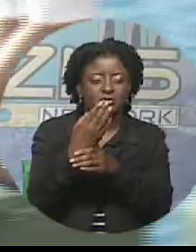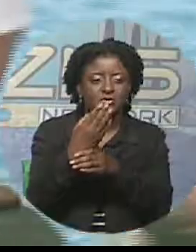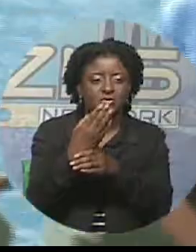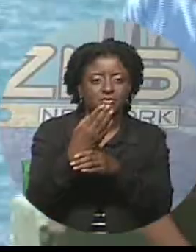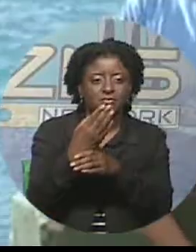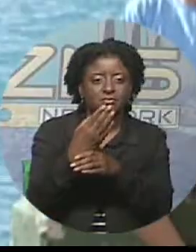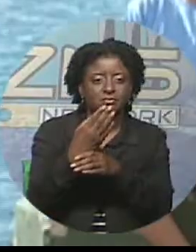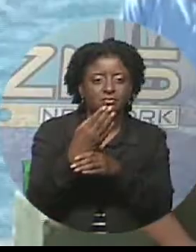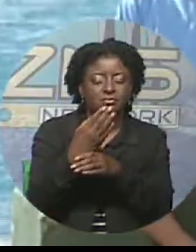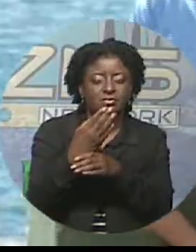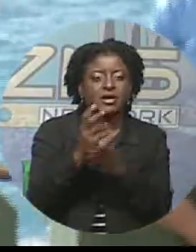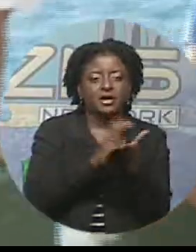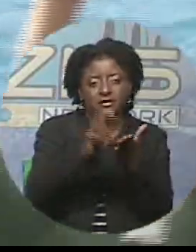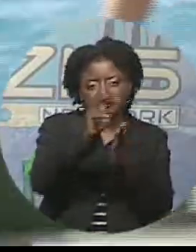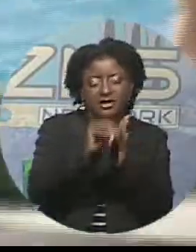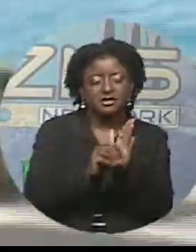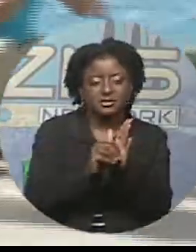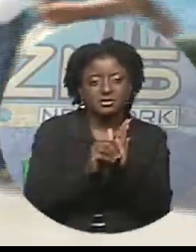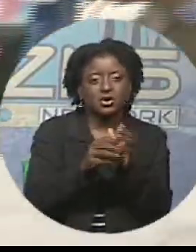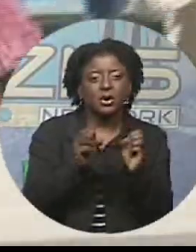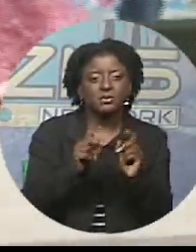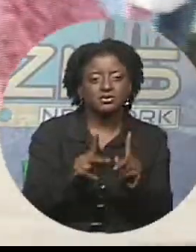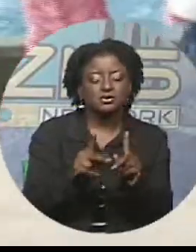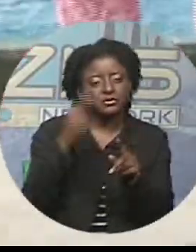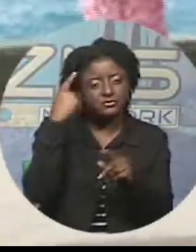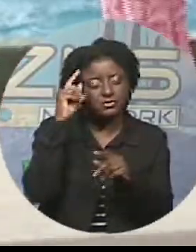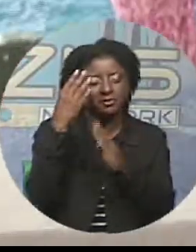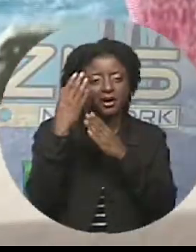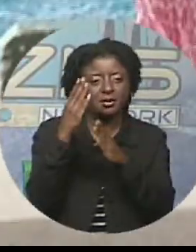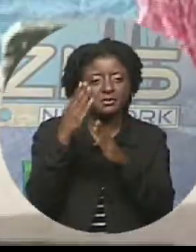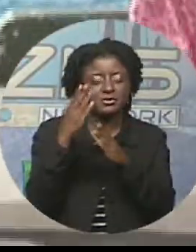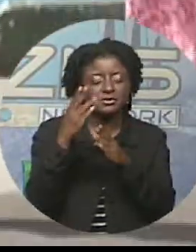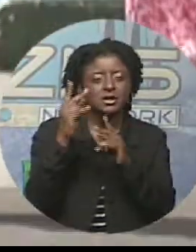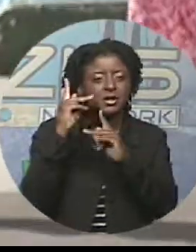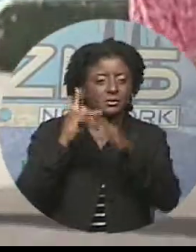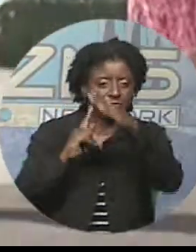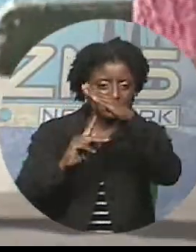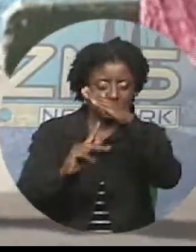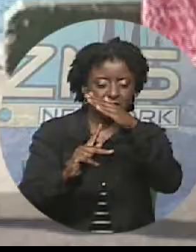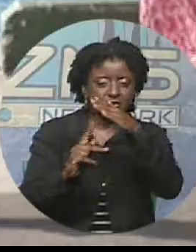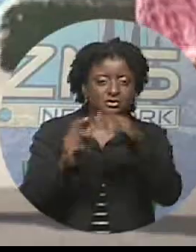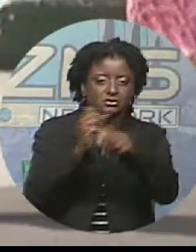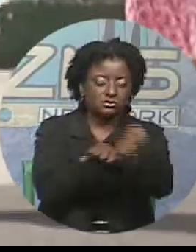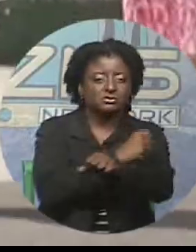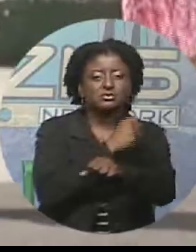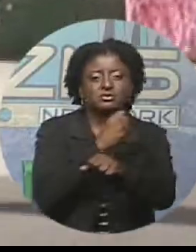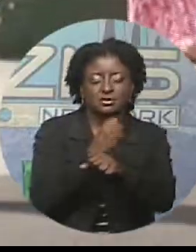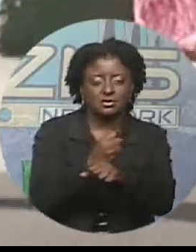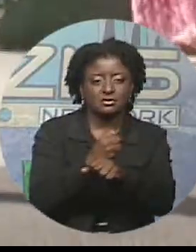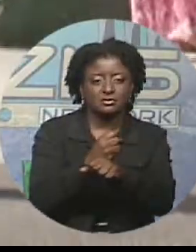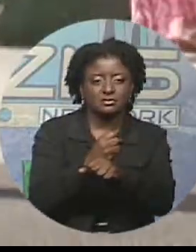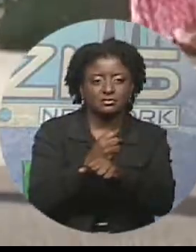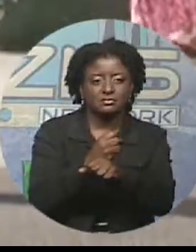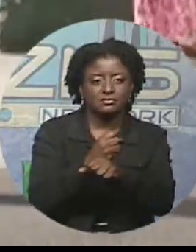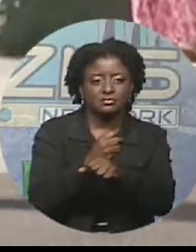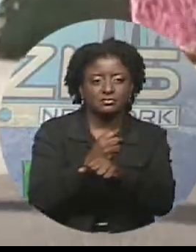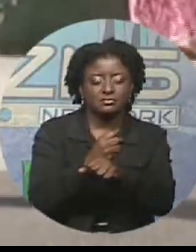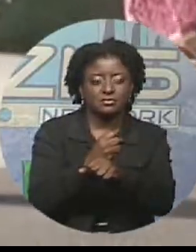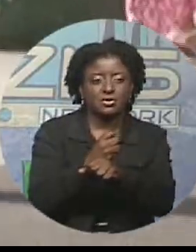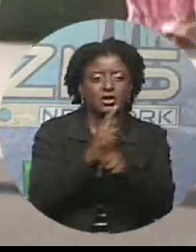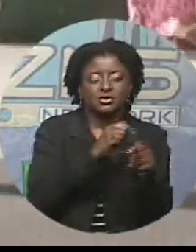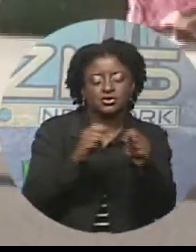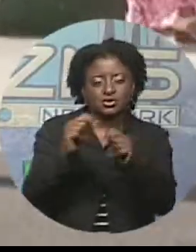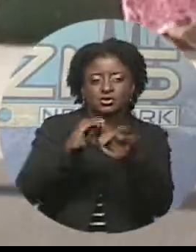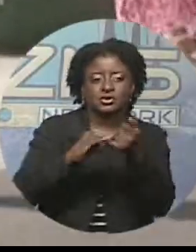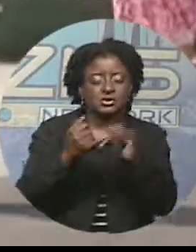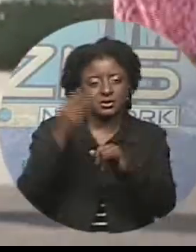for the country is also projected to be strong. Now, while the numbers are currently down in stopover visitor arrivals and expenditure, Tourism Minister,